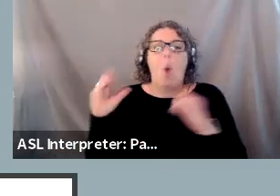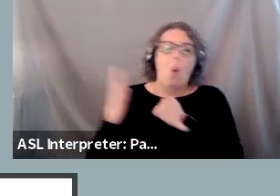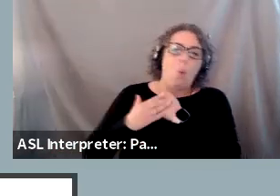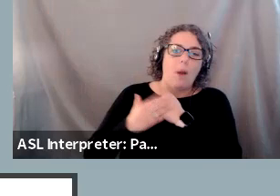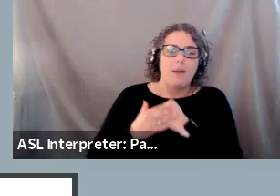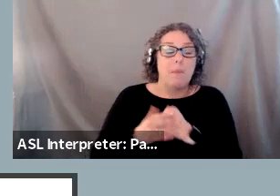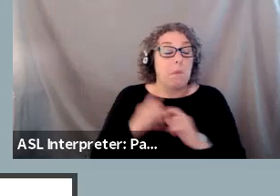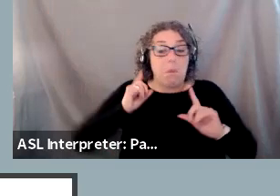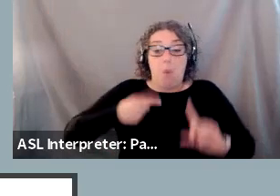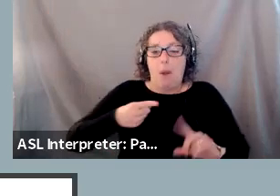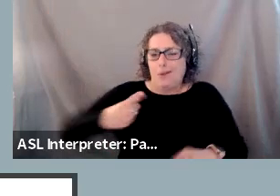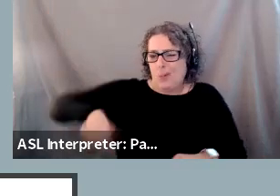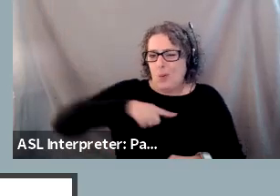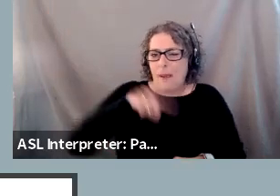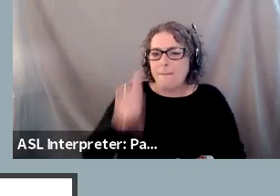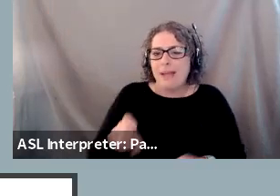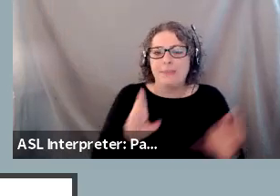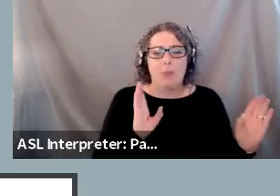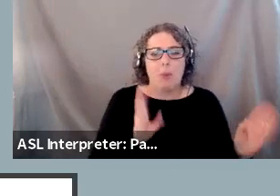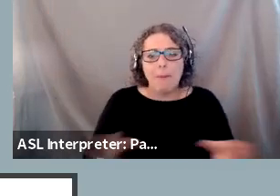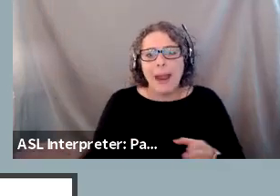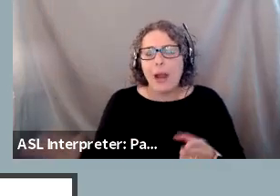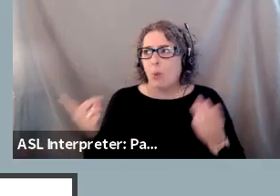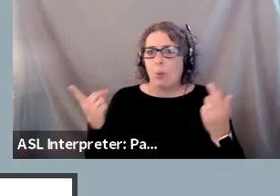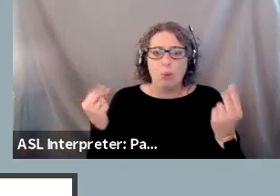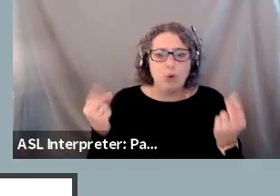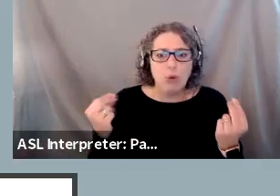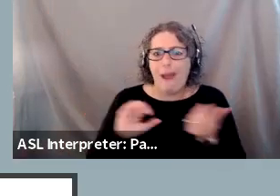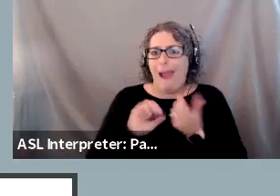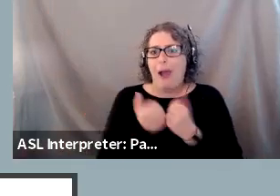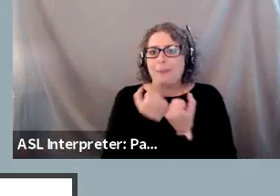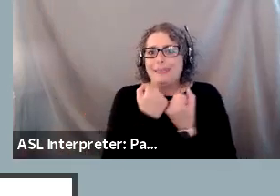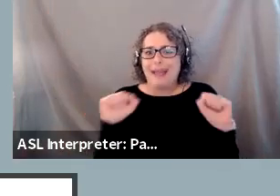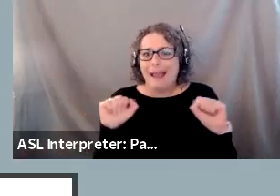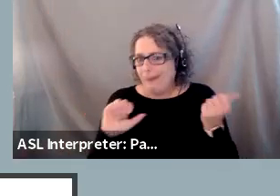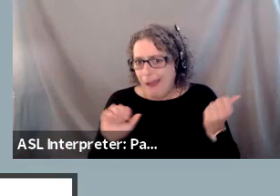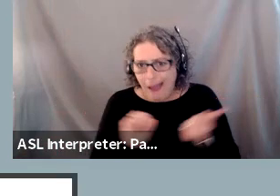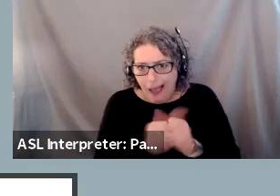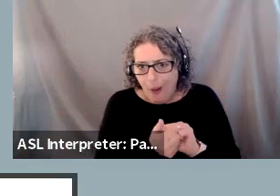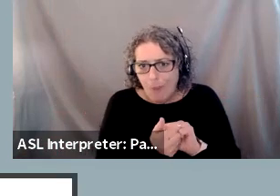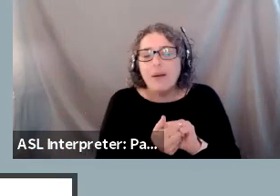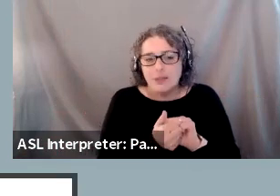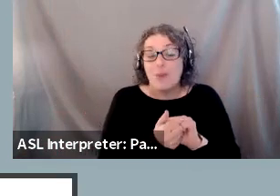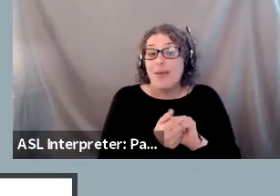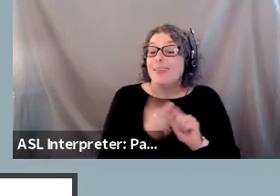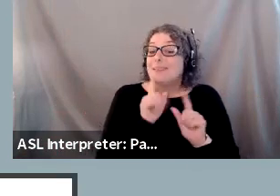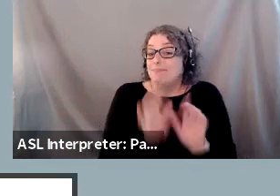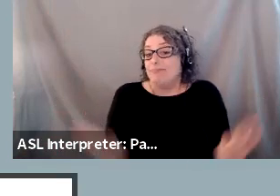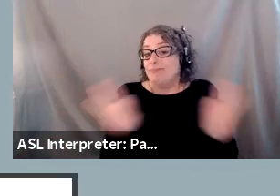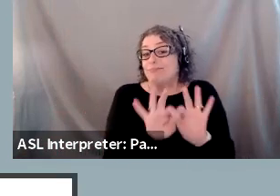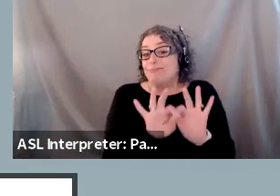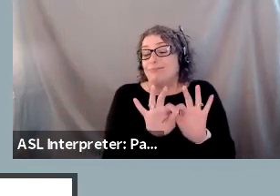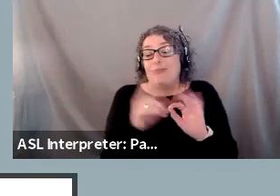to do, where to go, and how they will stay safe. And this is especially important for people